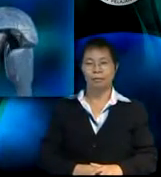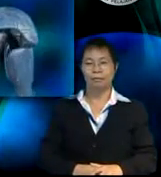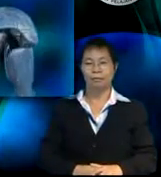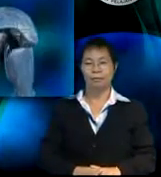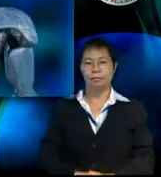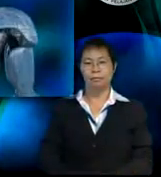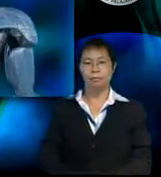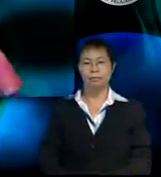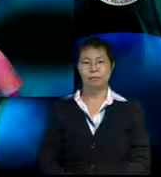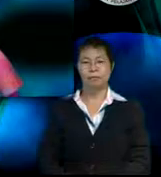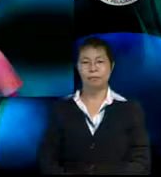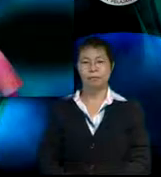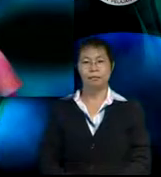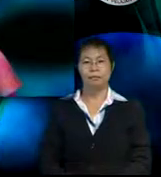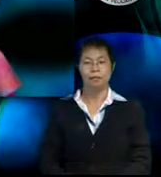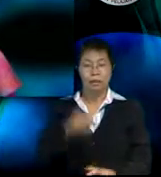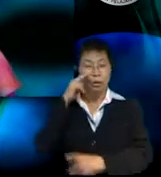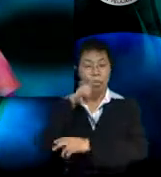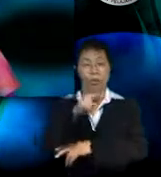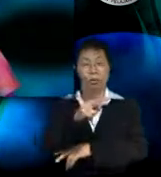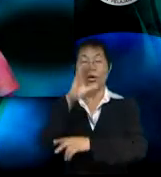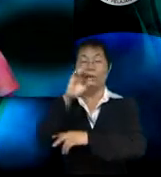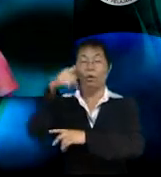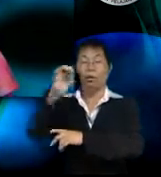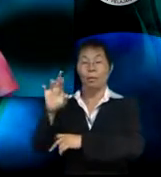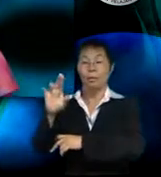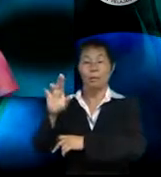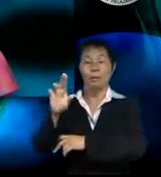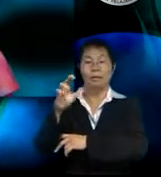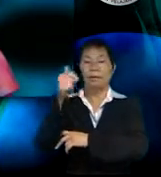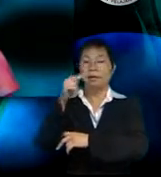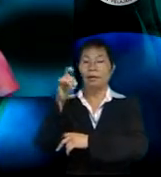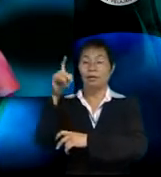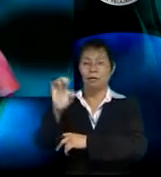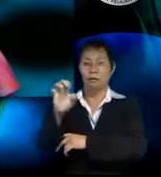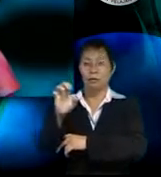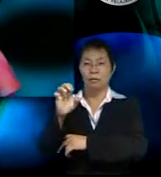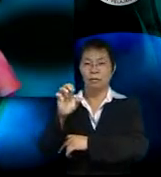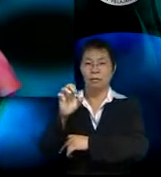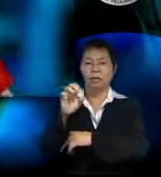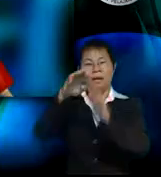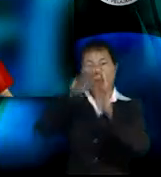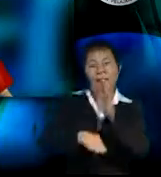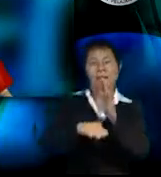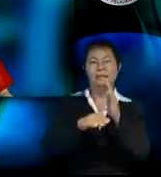the electrodes. Hey, look! The copper anode now weighs less than the copper cathode.